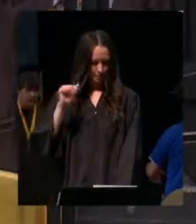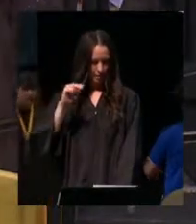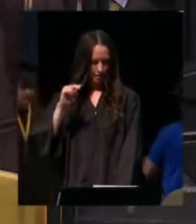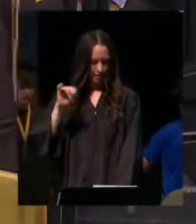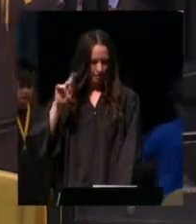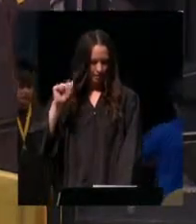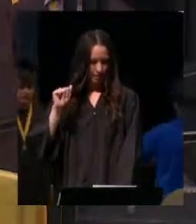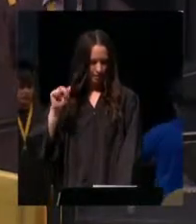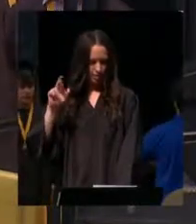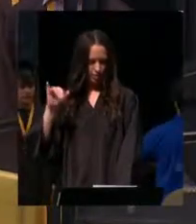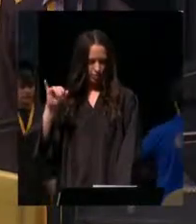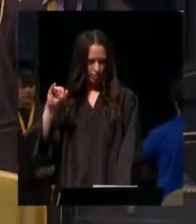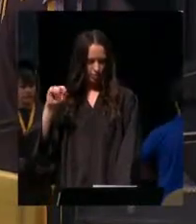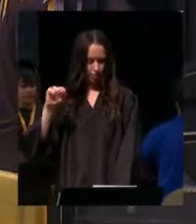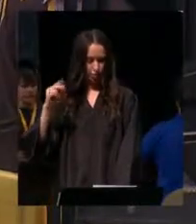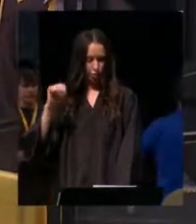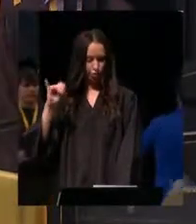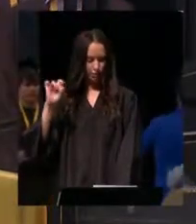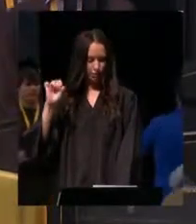Annika Richardson.